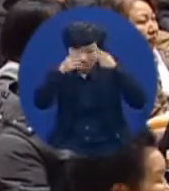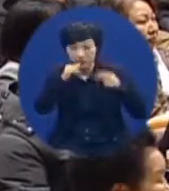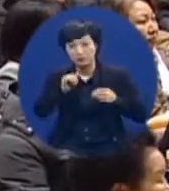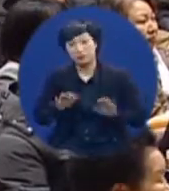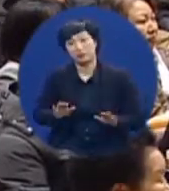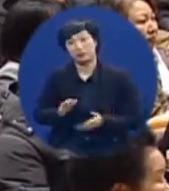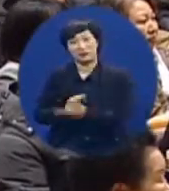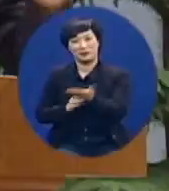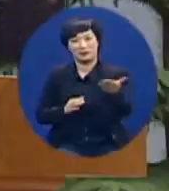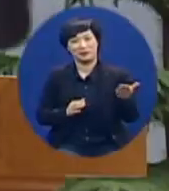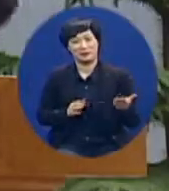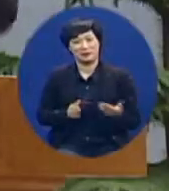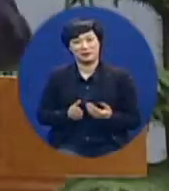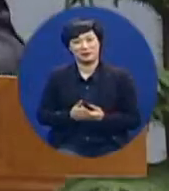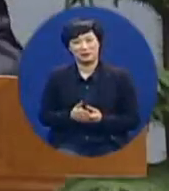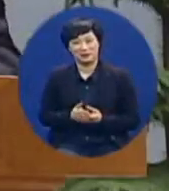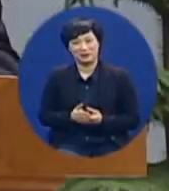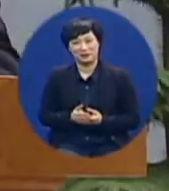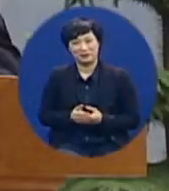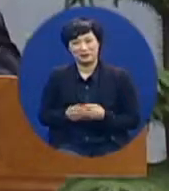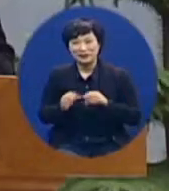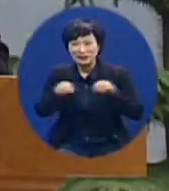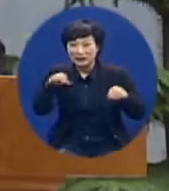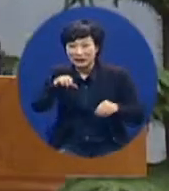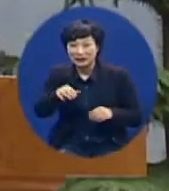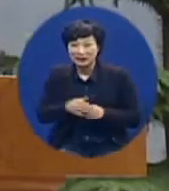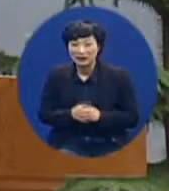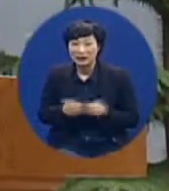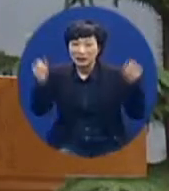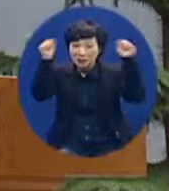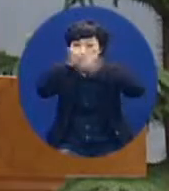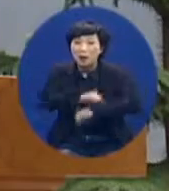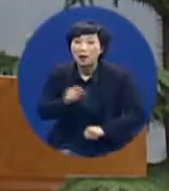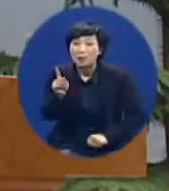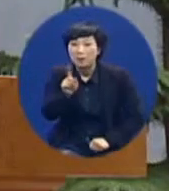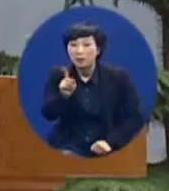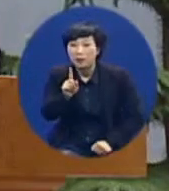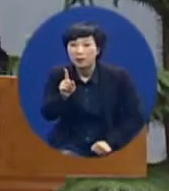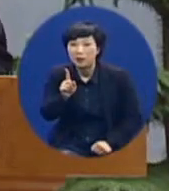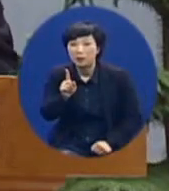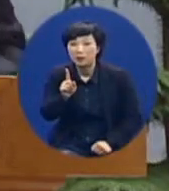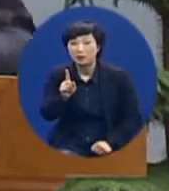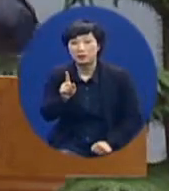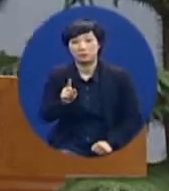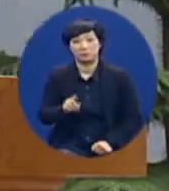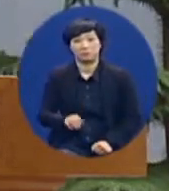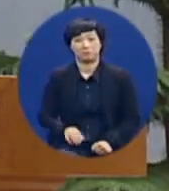Dear brothers and sisters, what is destruction on this earth?